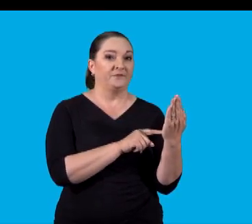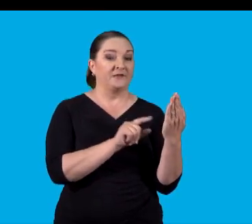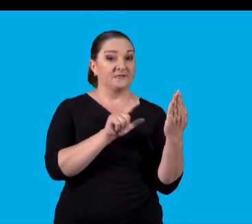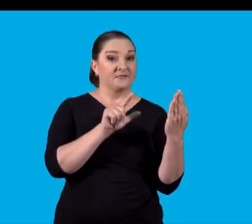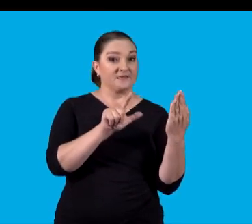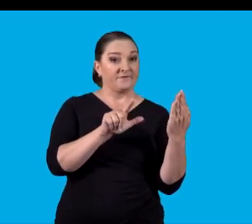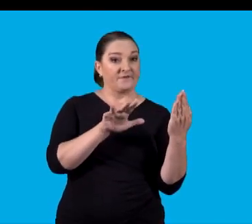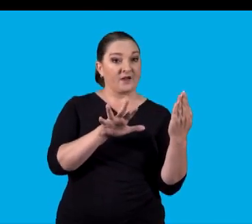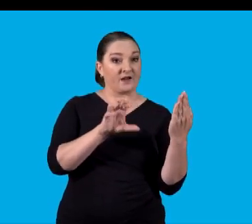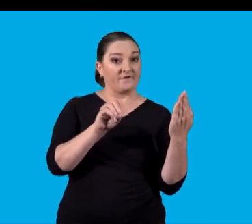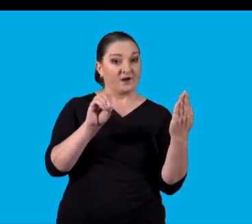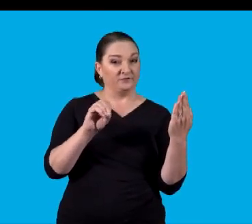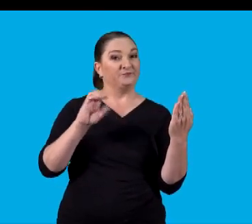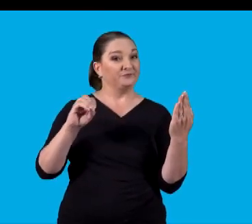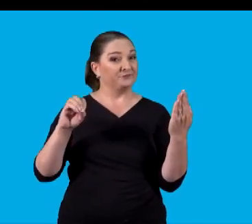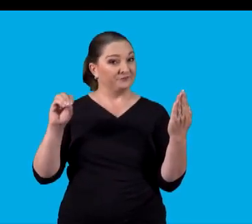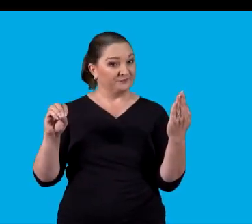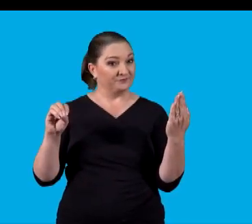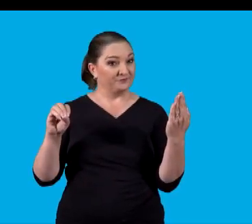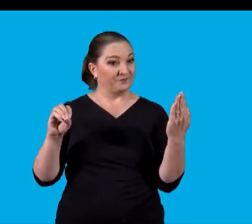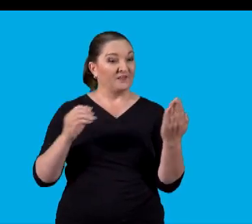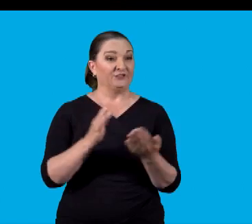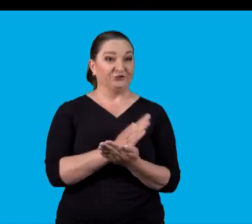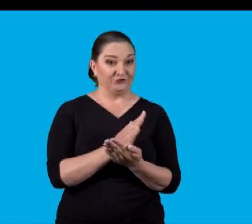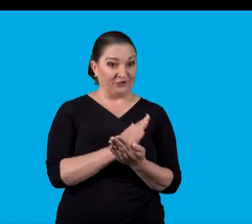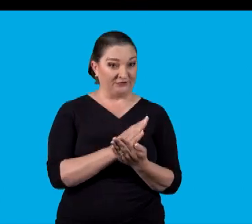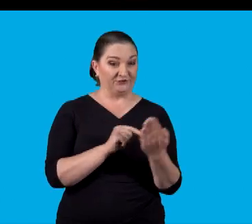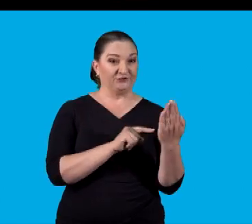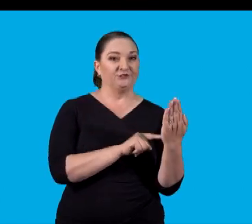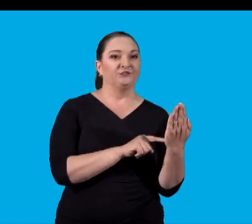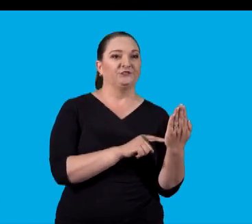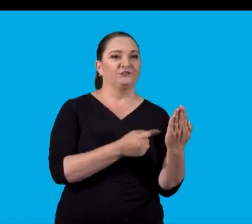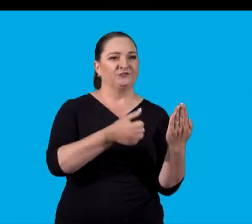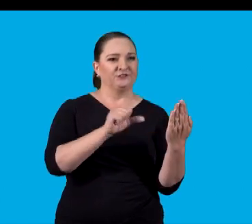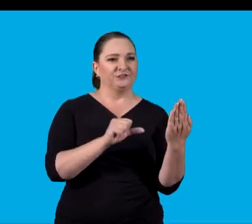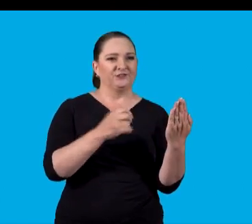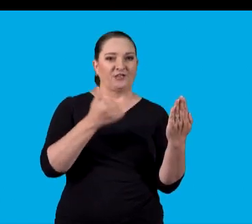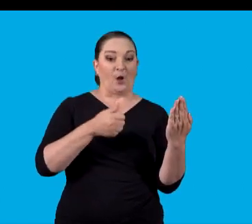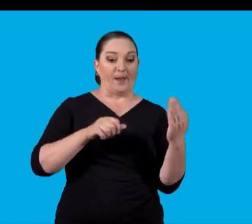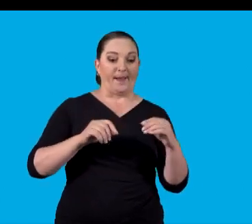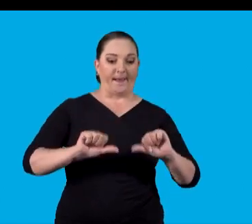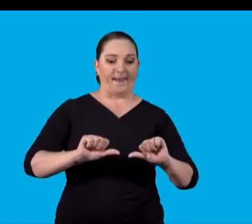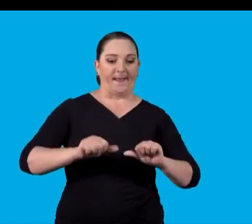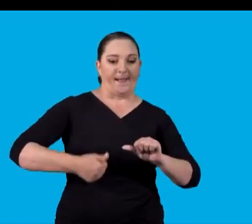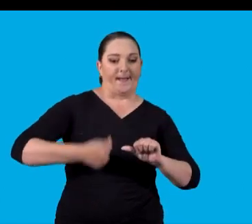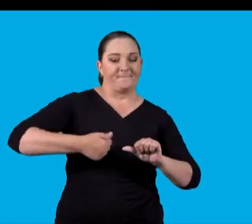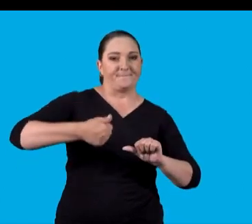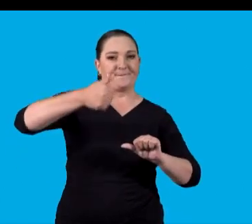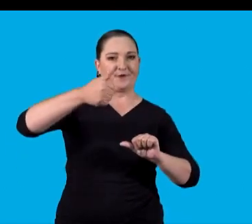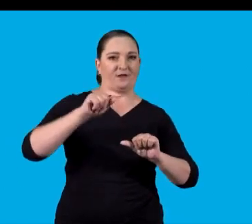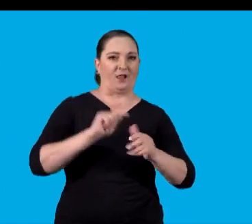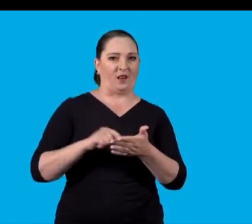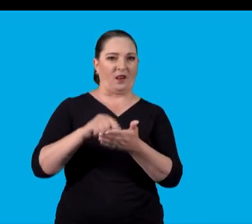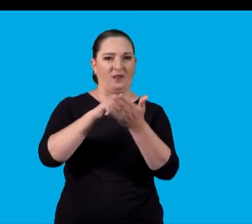will simply say, at the end, I had 7.5 million shares, 7.5 million